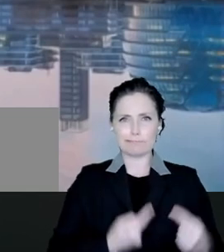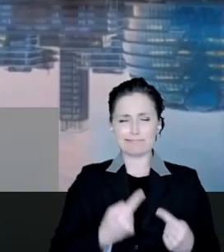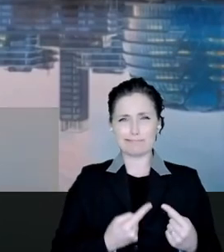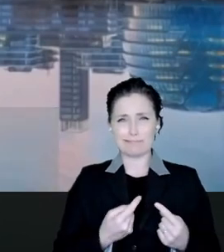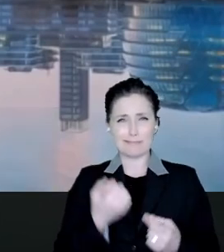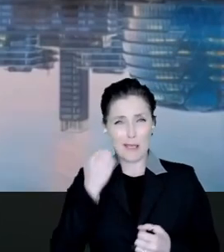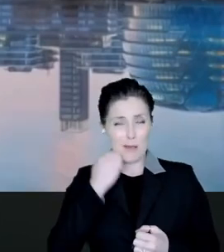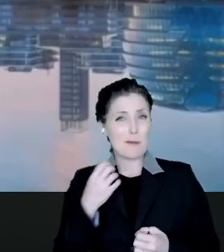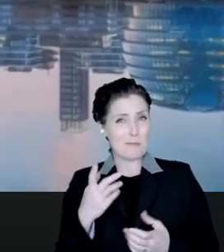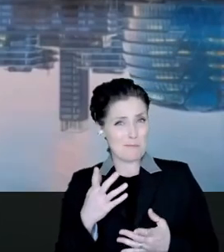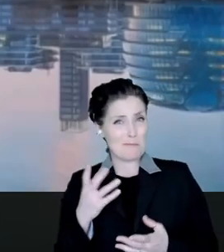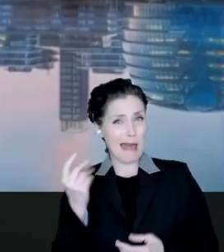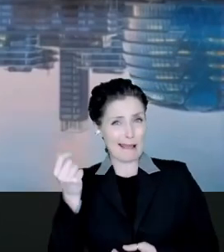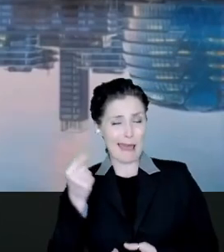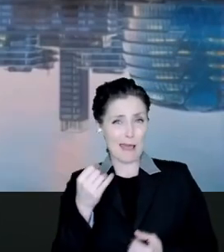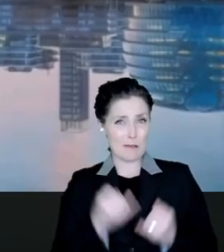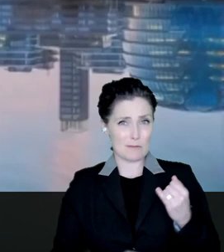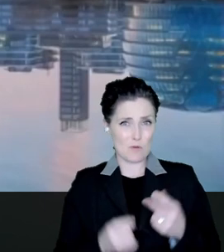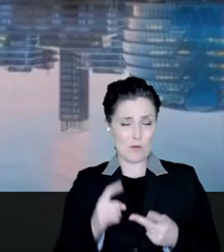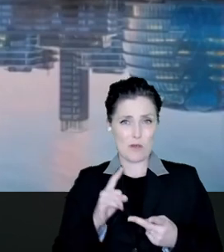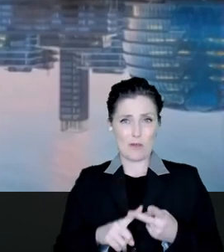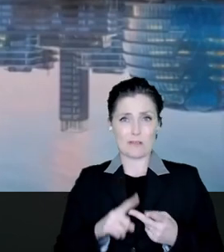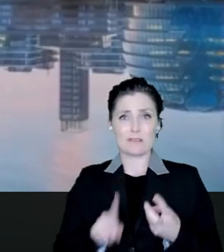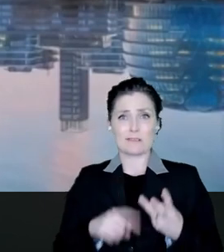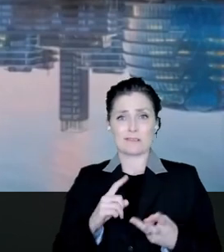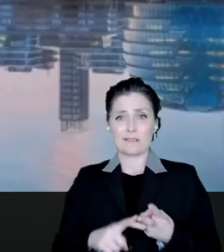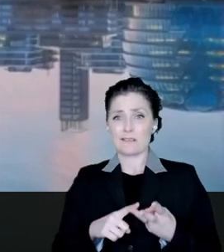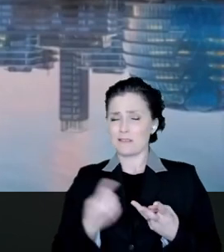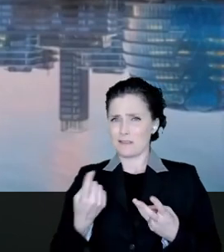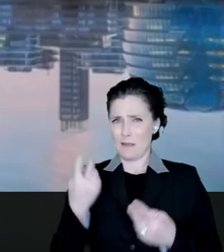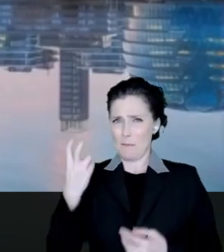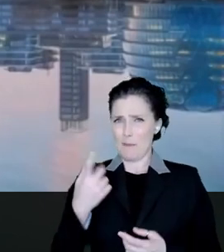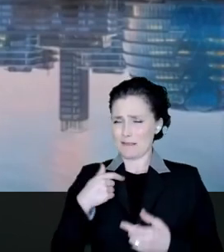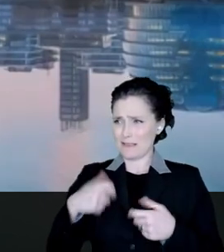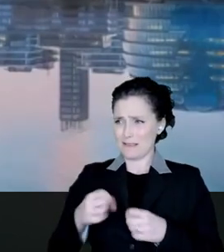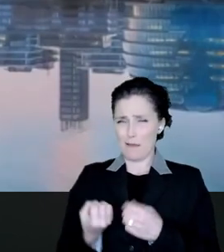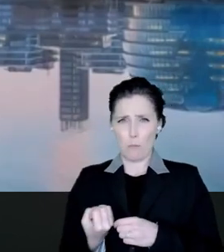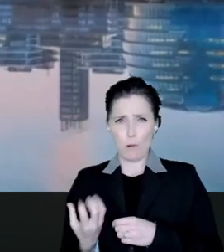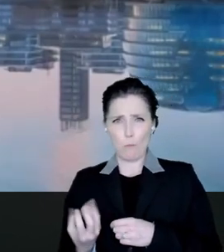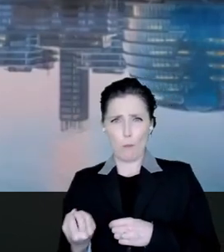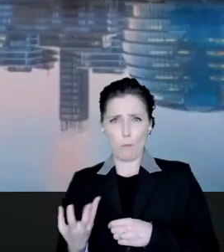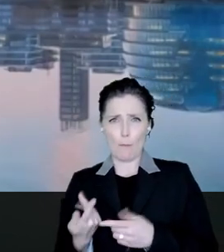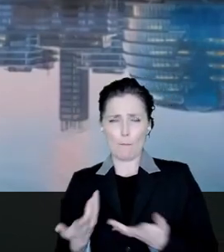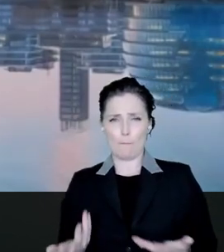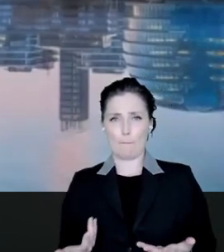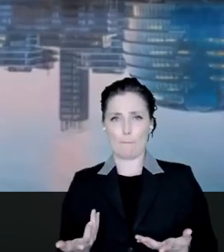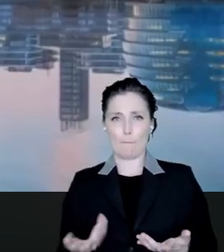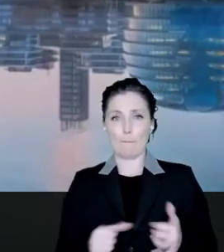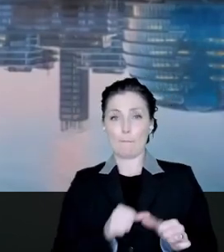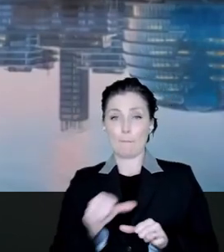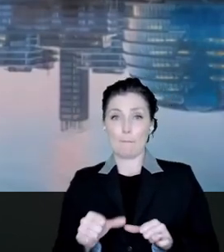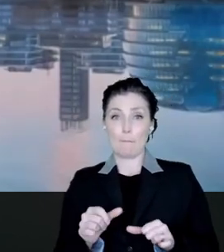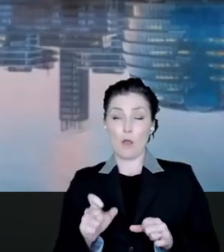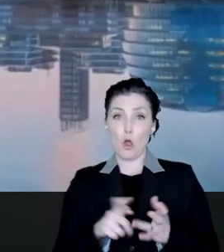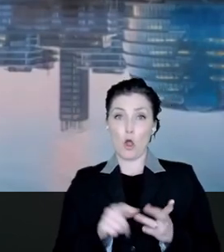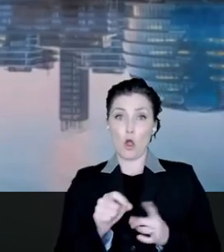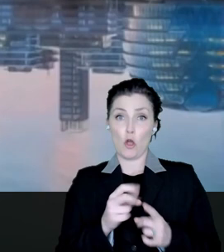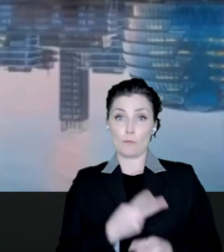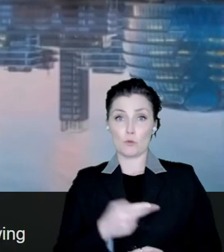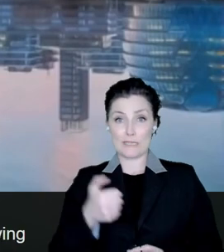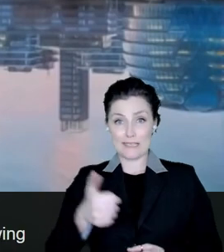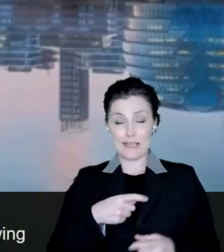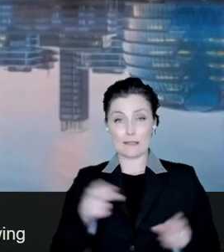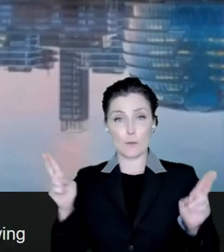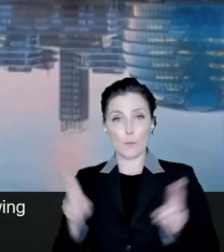fumes despite being cleaner and greener. So following COP26 and in advance of phasing out petrol and diesel engines,